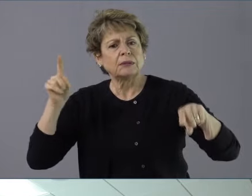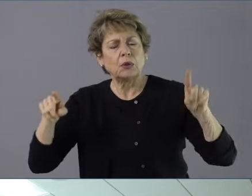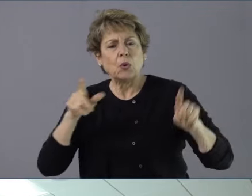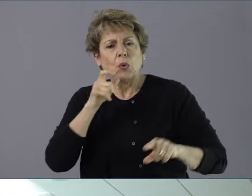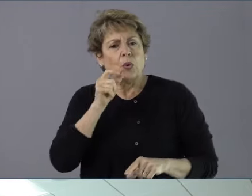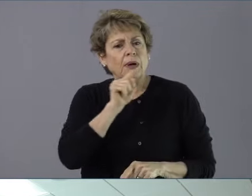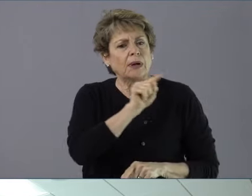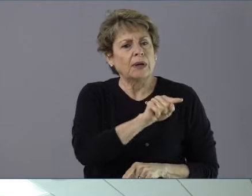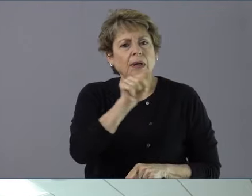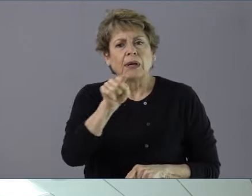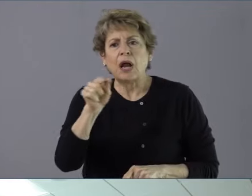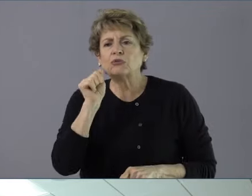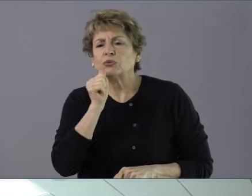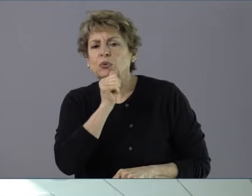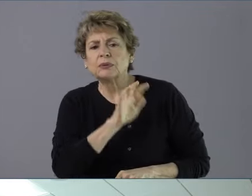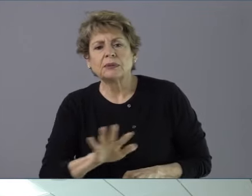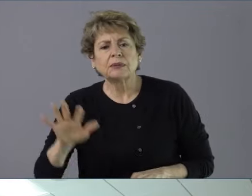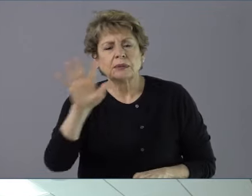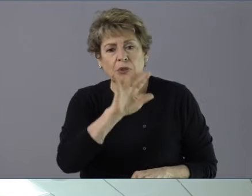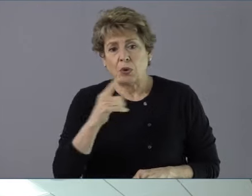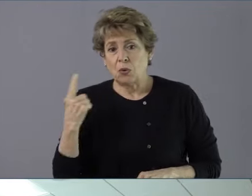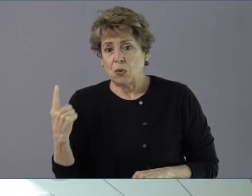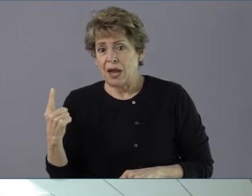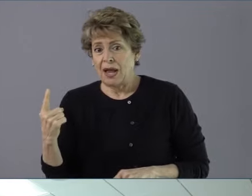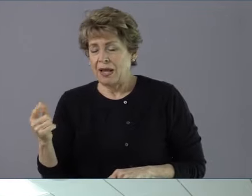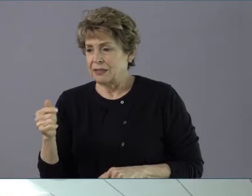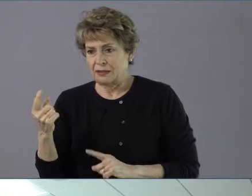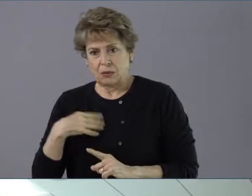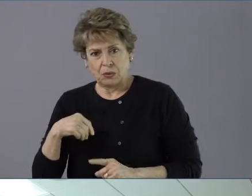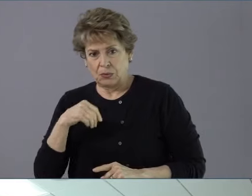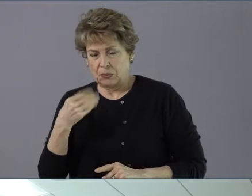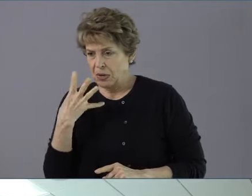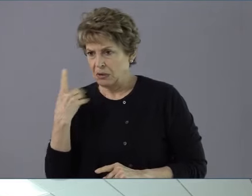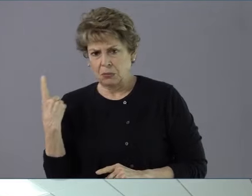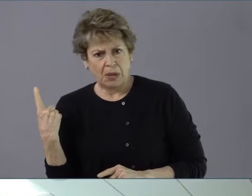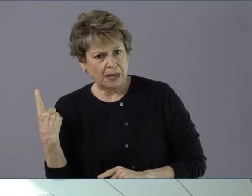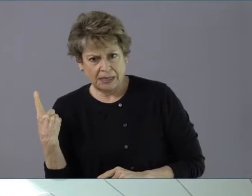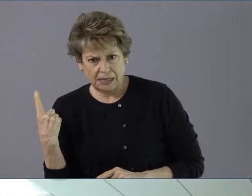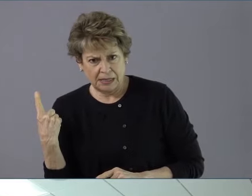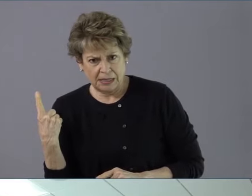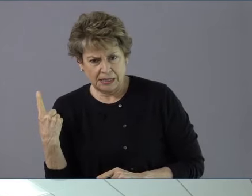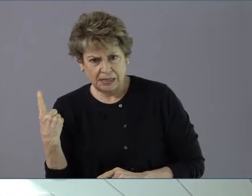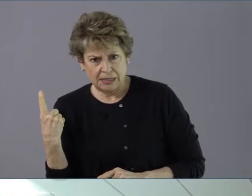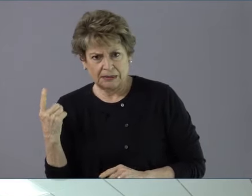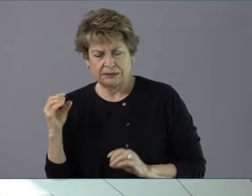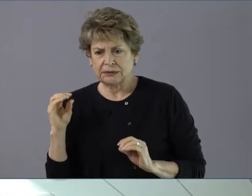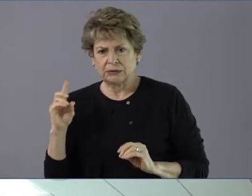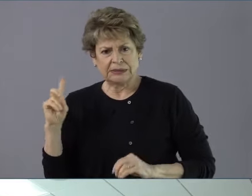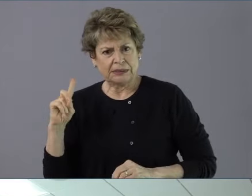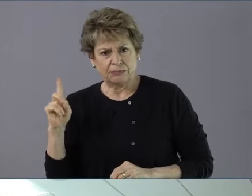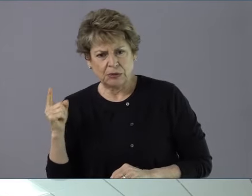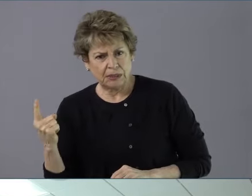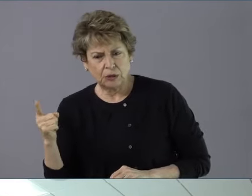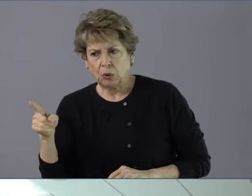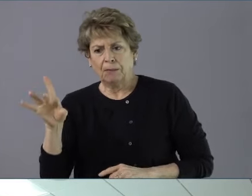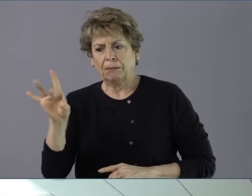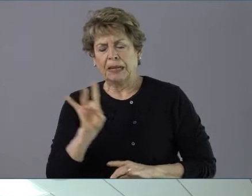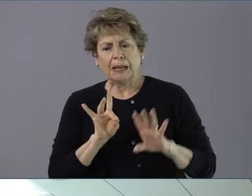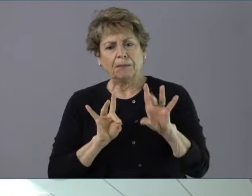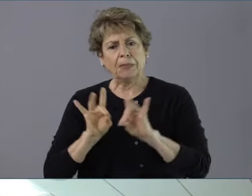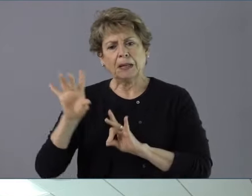0 Democrats. Do you plan to fill, I think there's 4 vacant seats, do you plan to fill those seats to make it more reflective of Arizona's